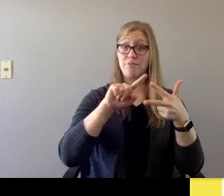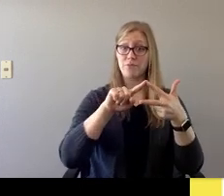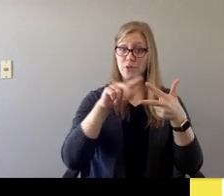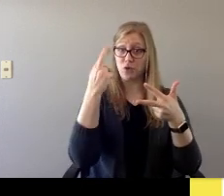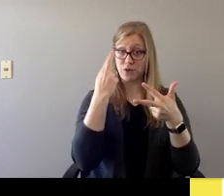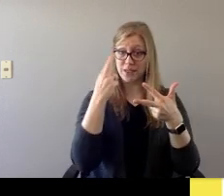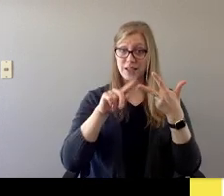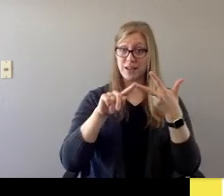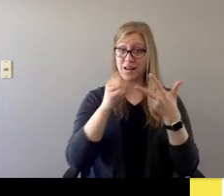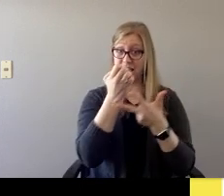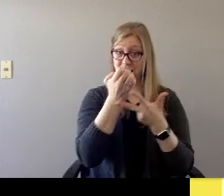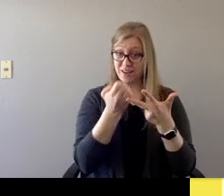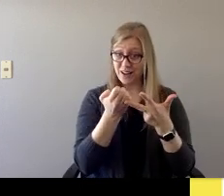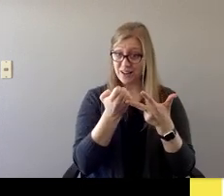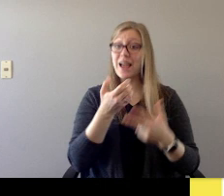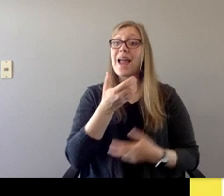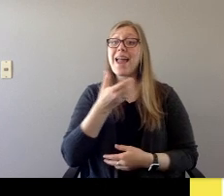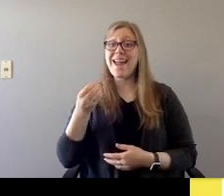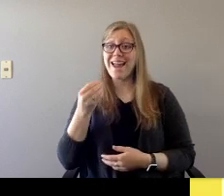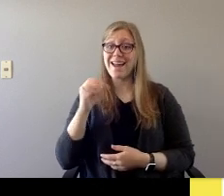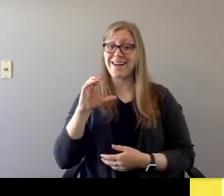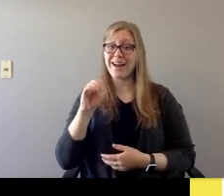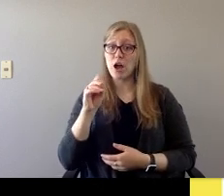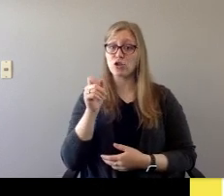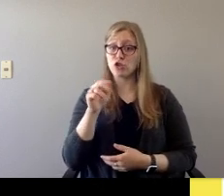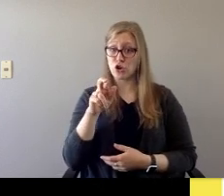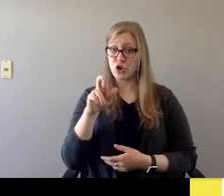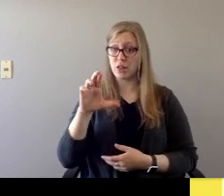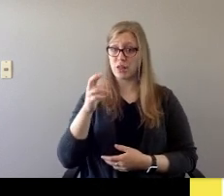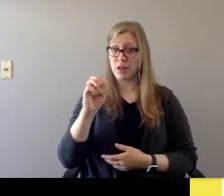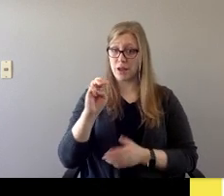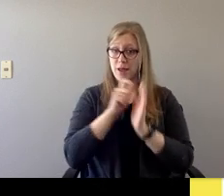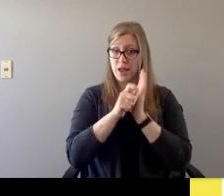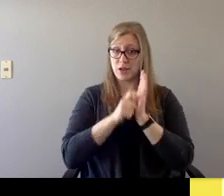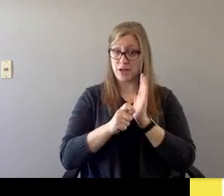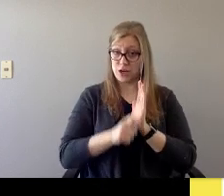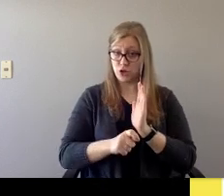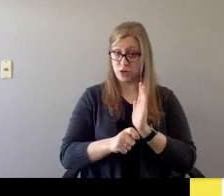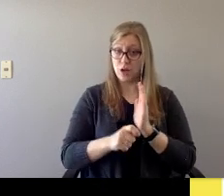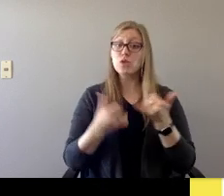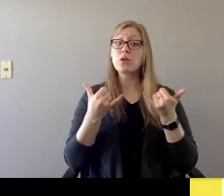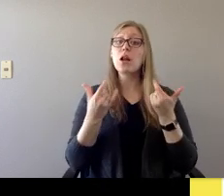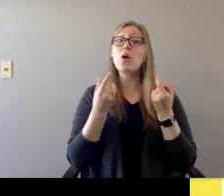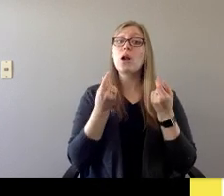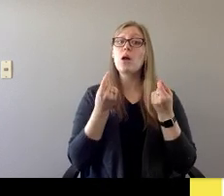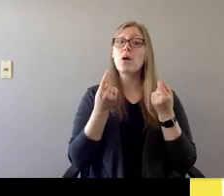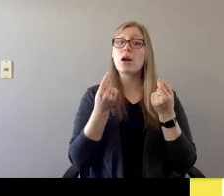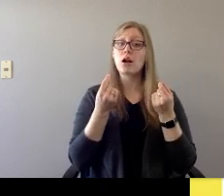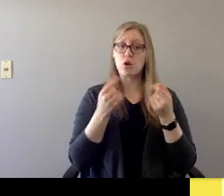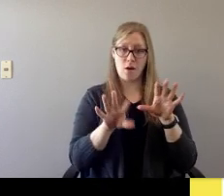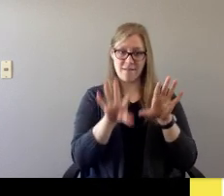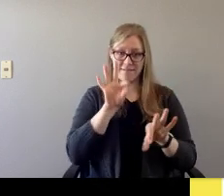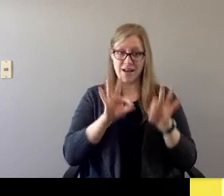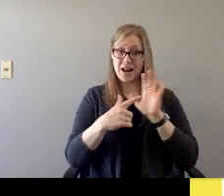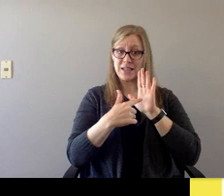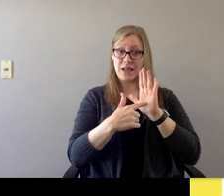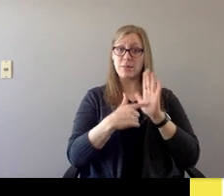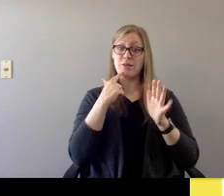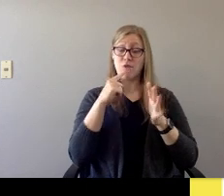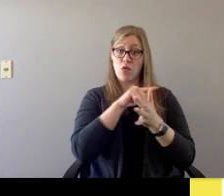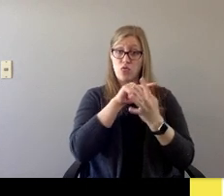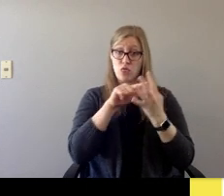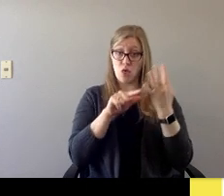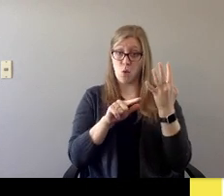we reviewed key unit argument vocabulary, and today what we're going to do is we're going to identify some examples of those key terms in